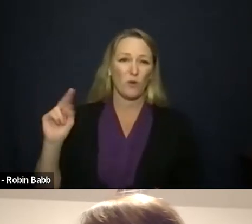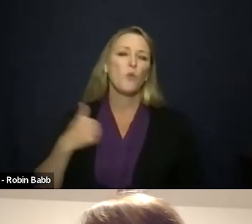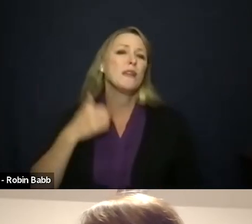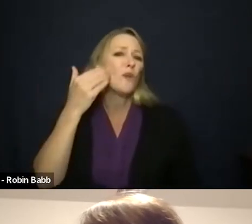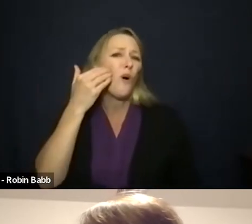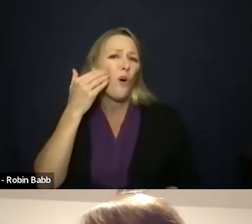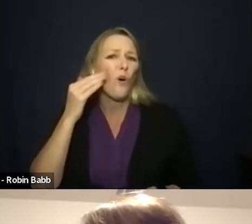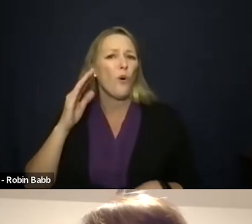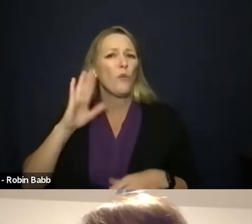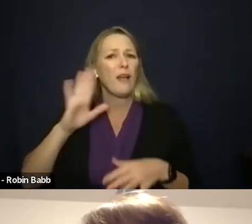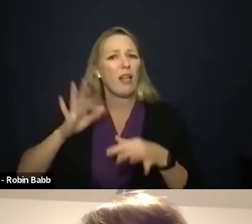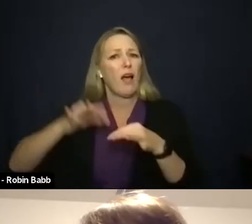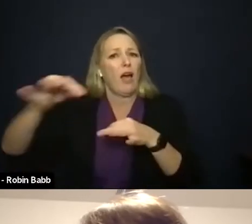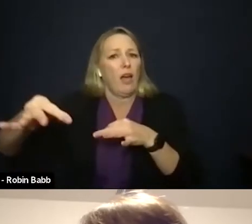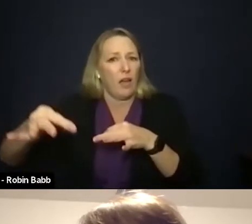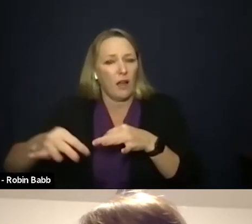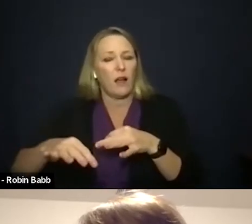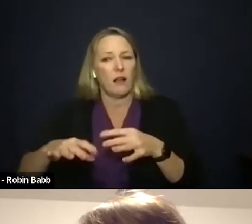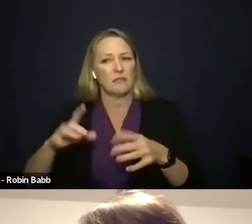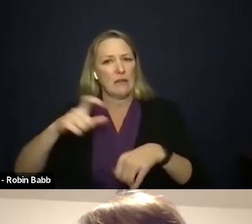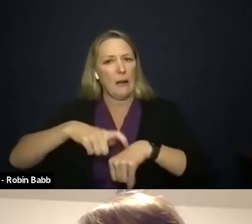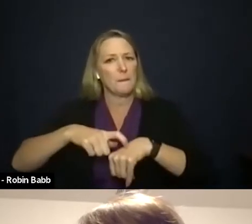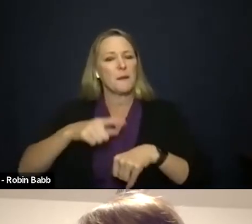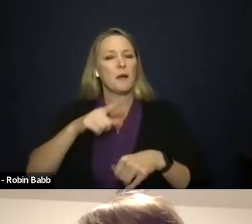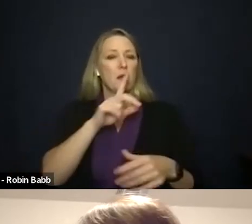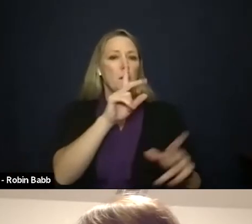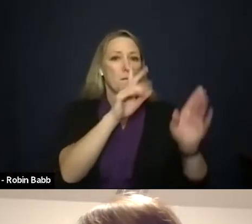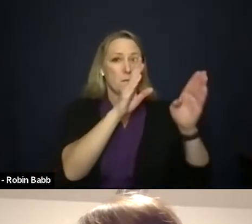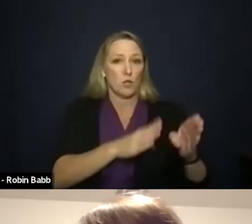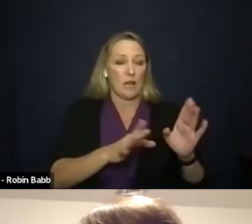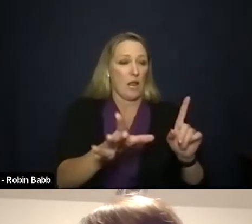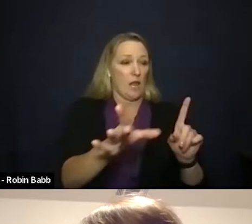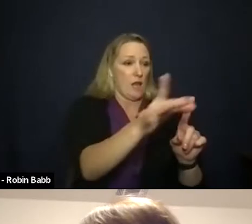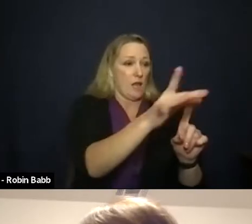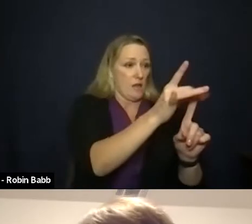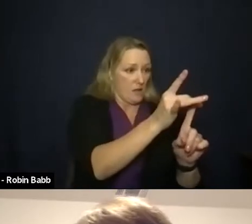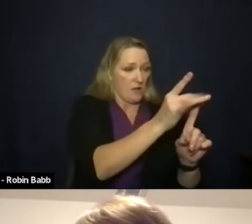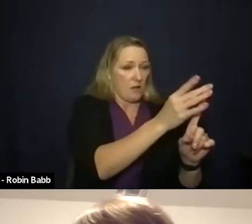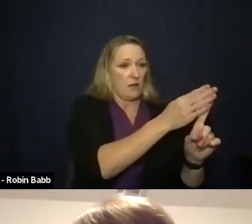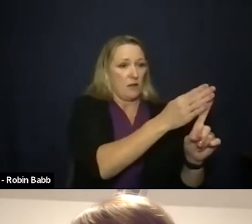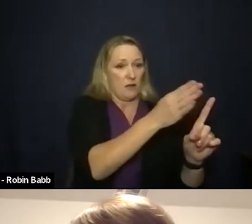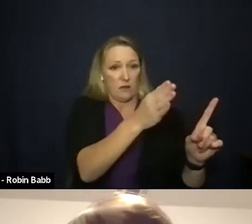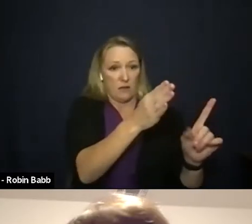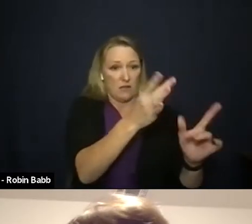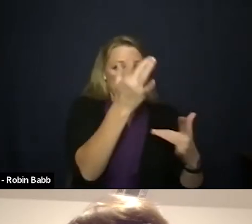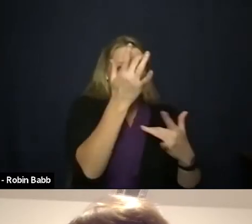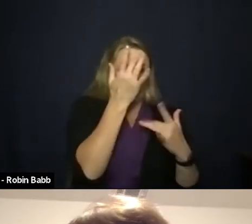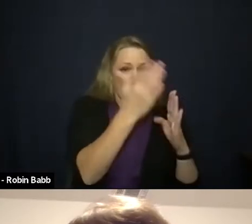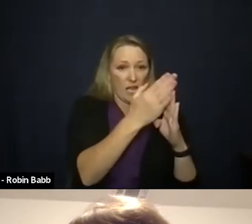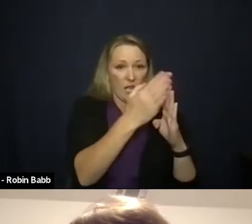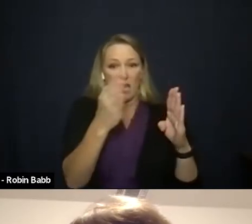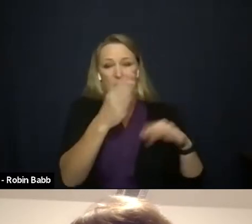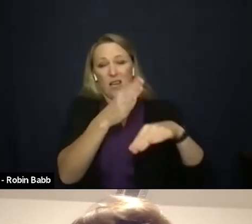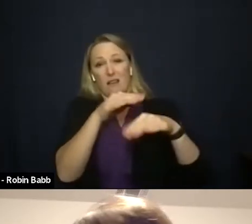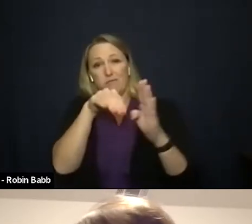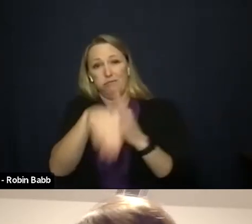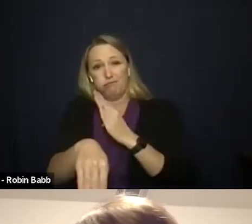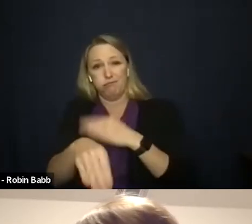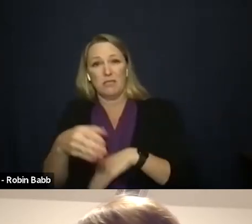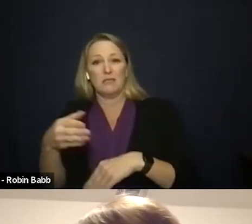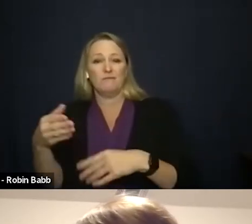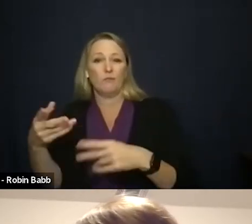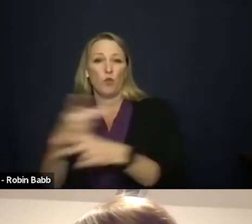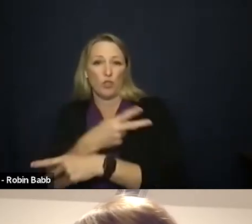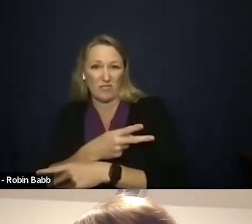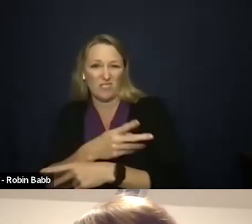between when someone becomes infected with covid they get sick and then they get more severely ill so we expect